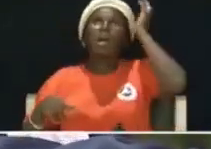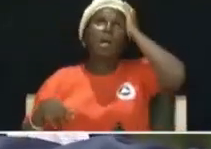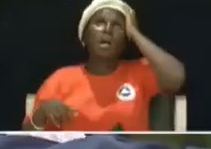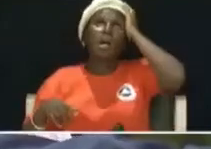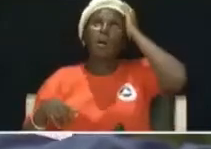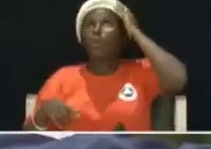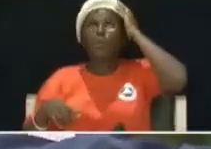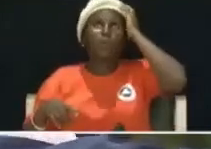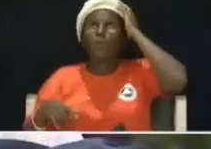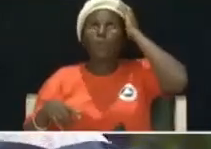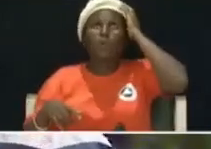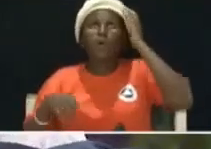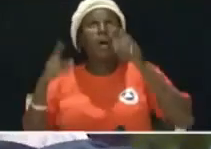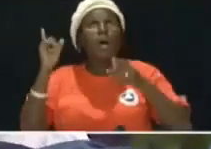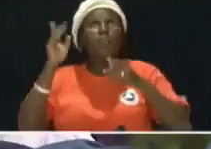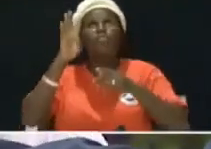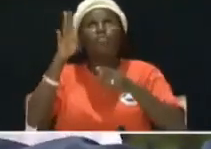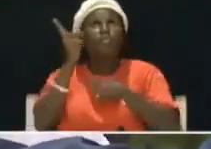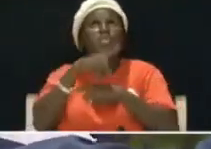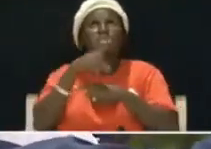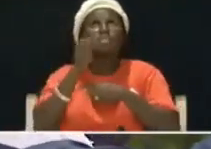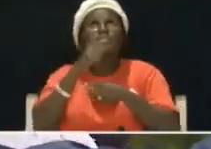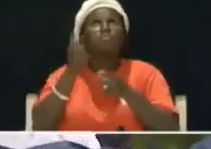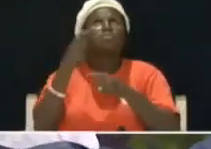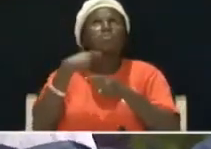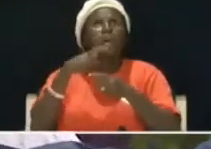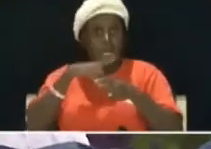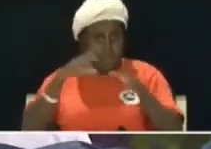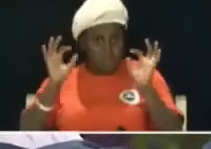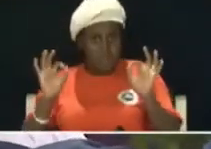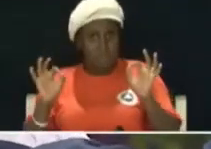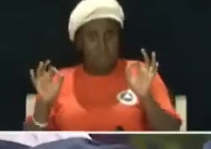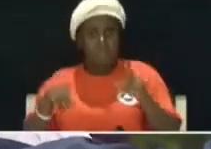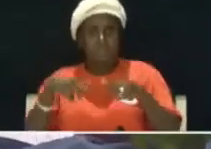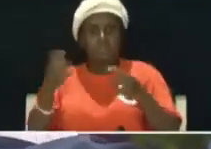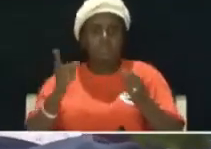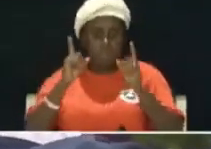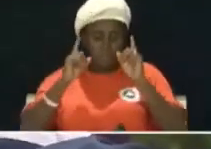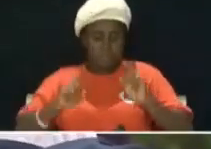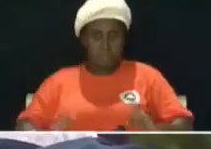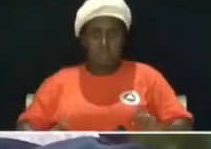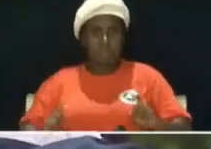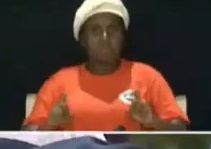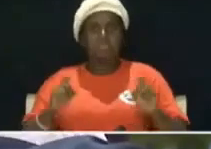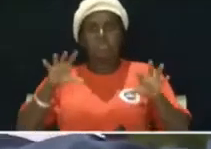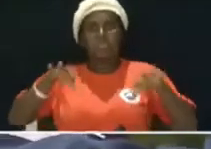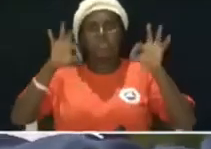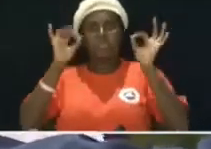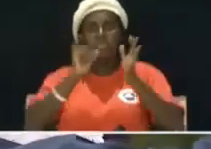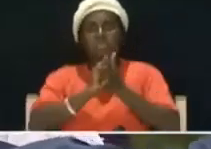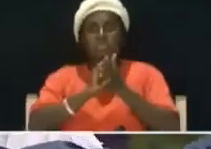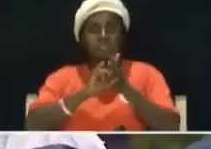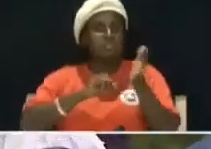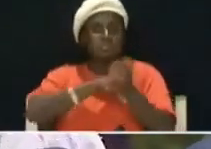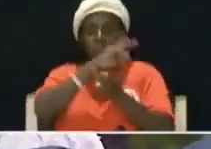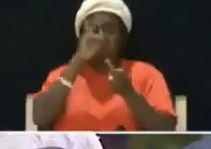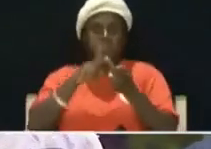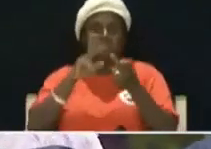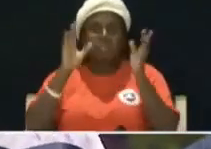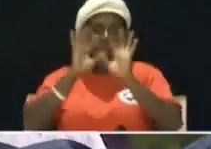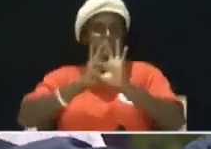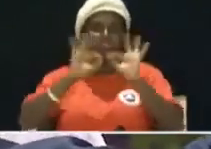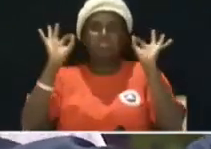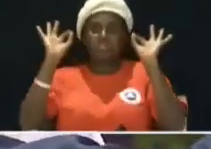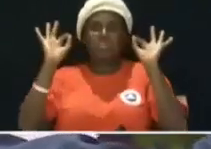felt, I've not taken this drug and I'm well. I went straight for medical checkup. Lo and behold, without a thyroid